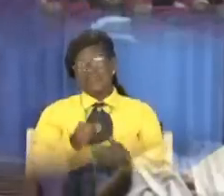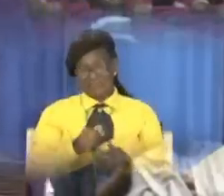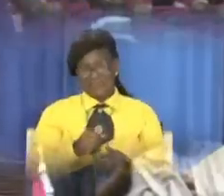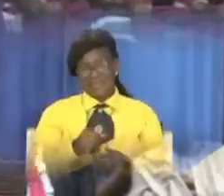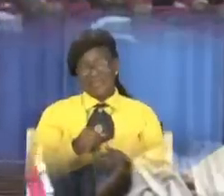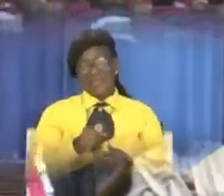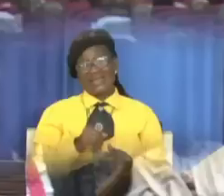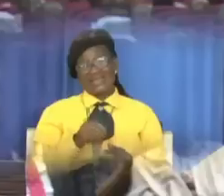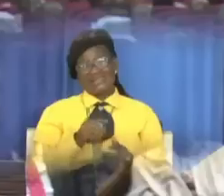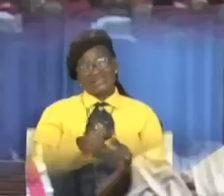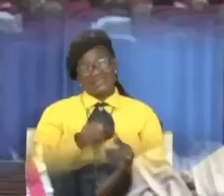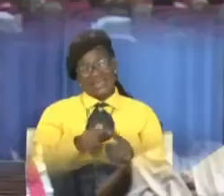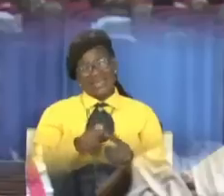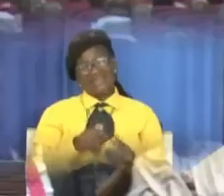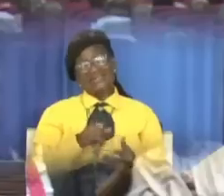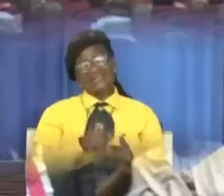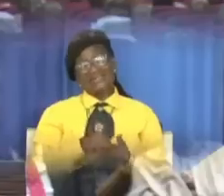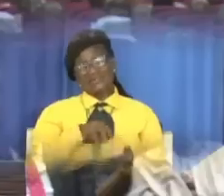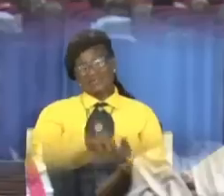be there covering it for you.